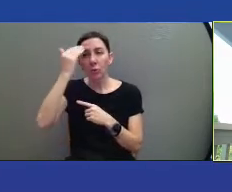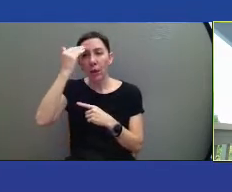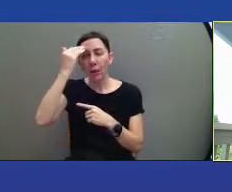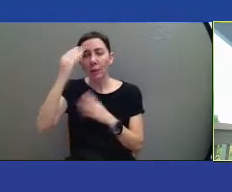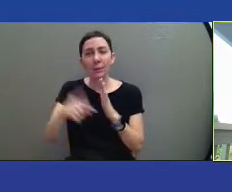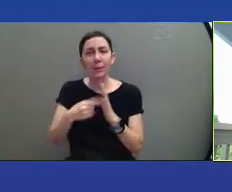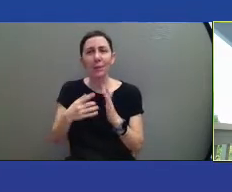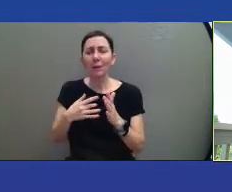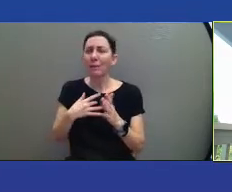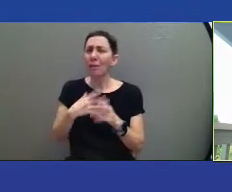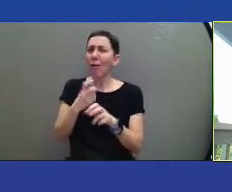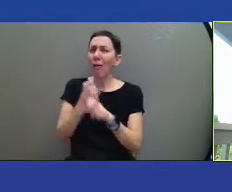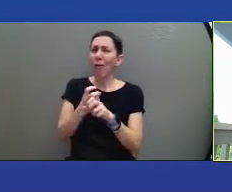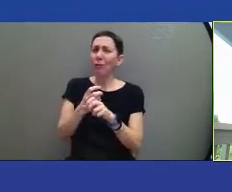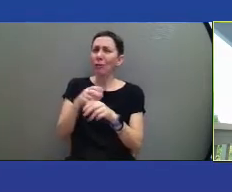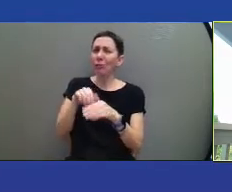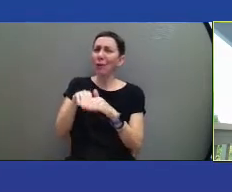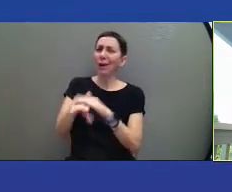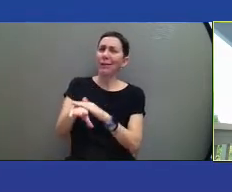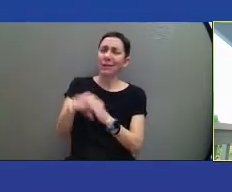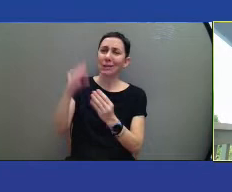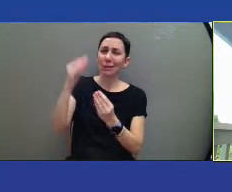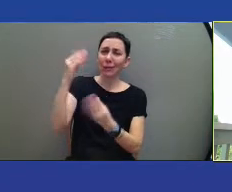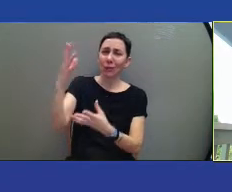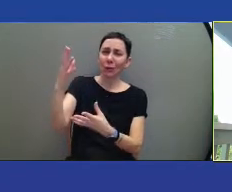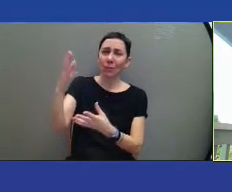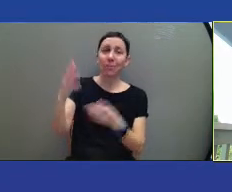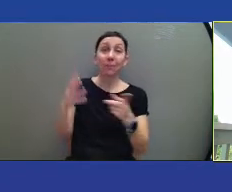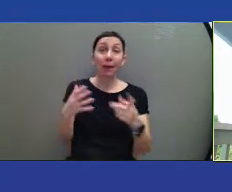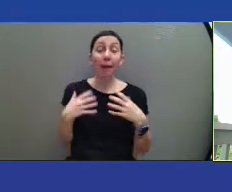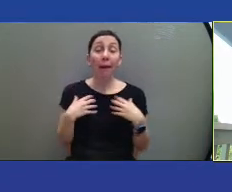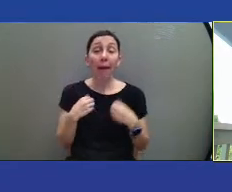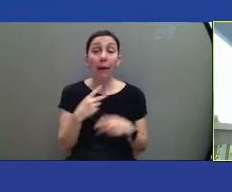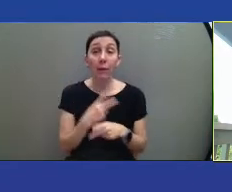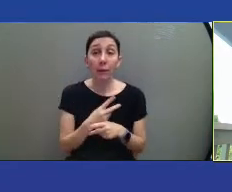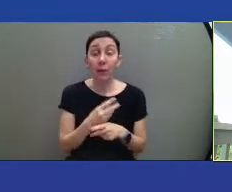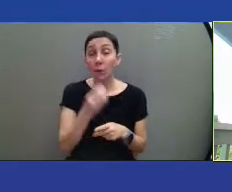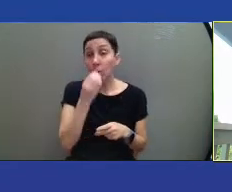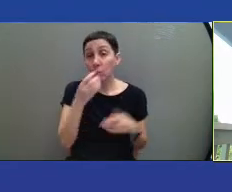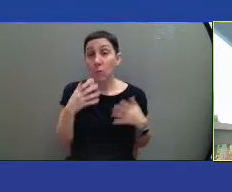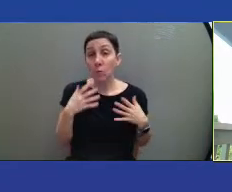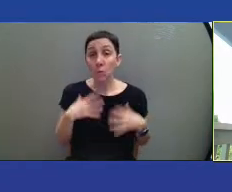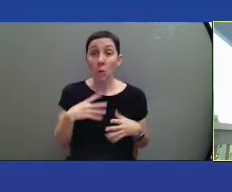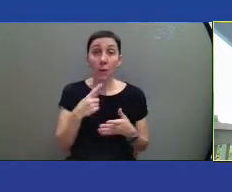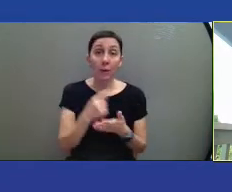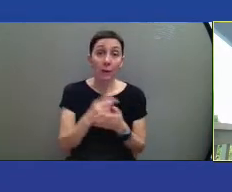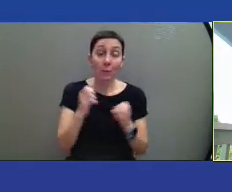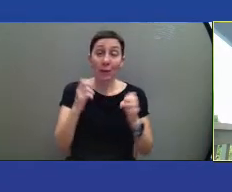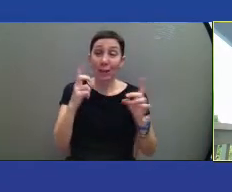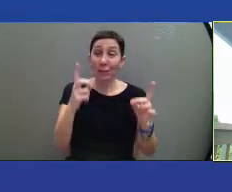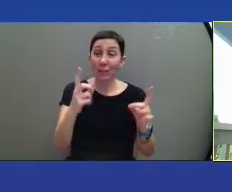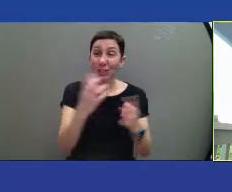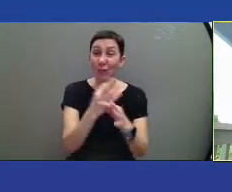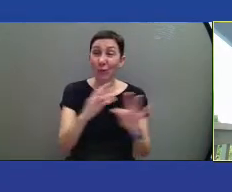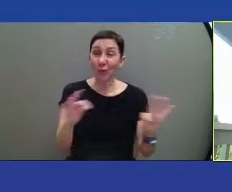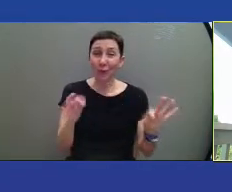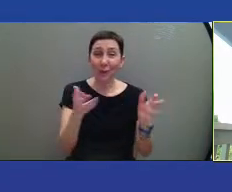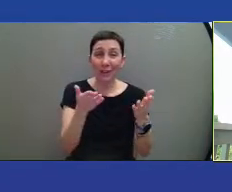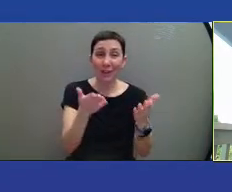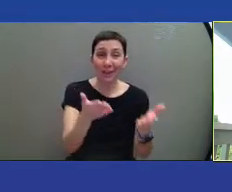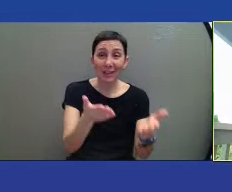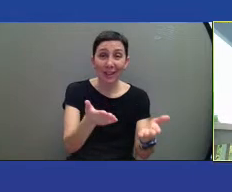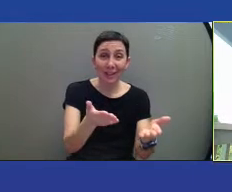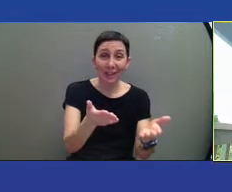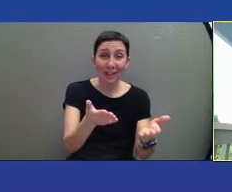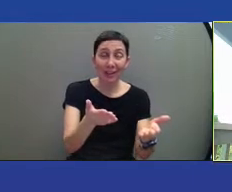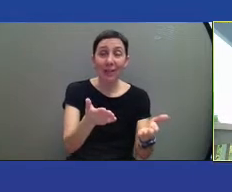inaccessible. This was a place where healthcare, food, clothing, therapy, and education were all free. There was a university that was